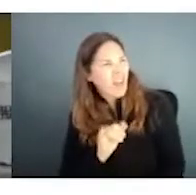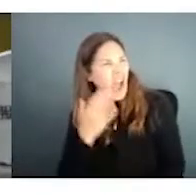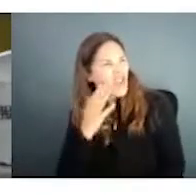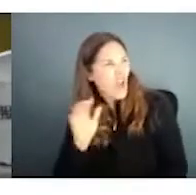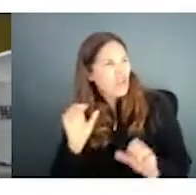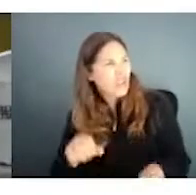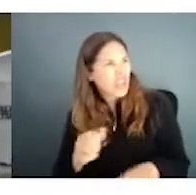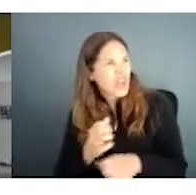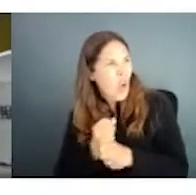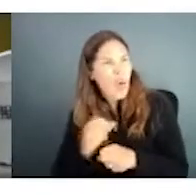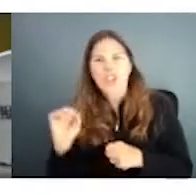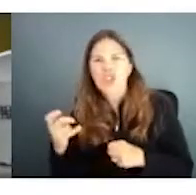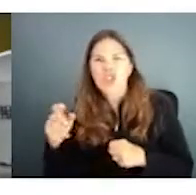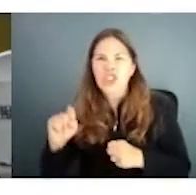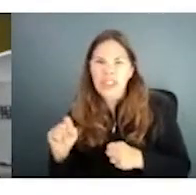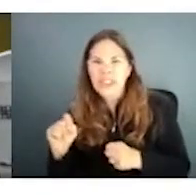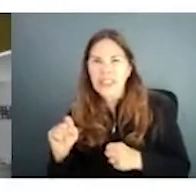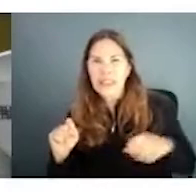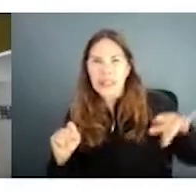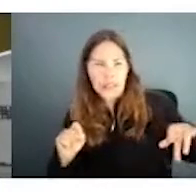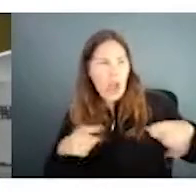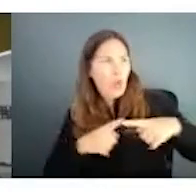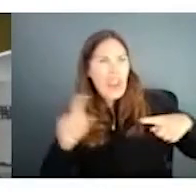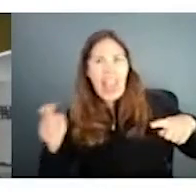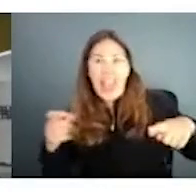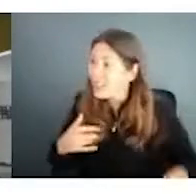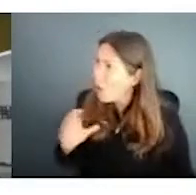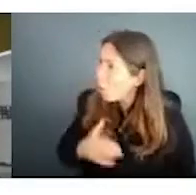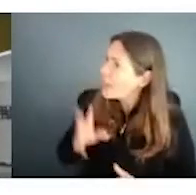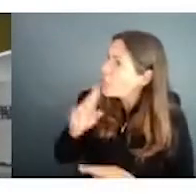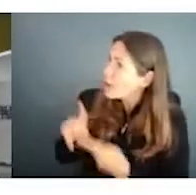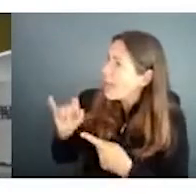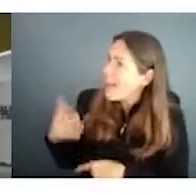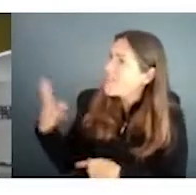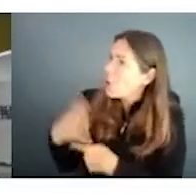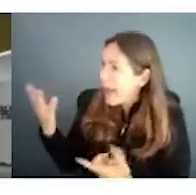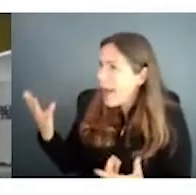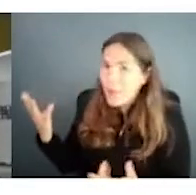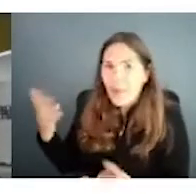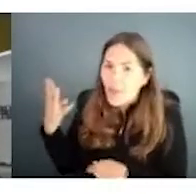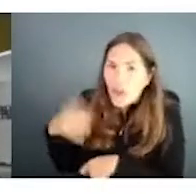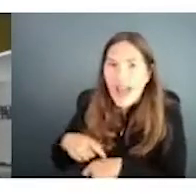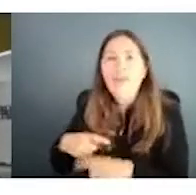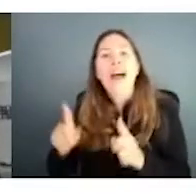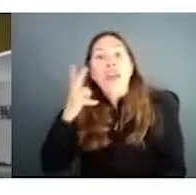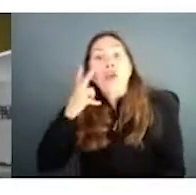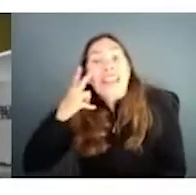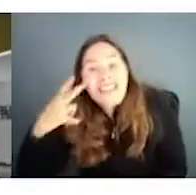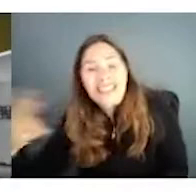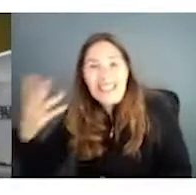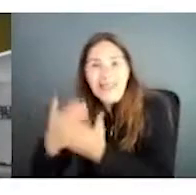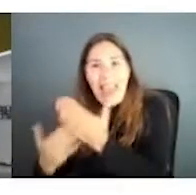can hold the shift key when you do that type of edit. And I'd be like, well, we talked about it 4 times, but them seeing it and practicing